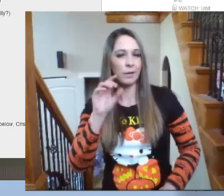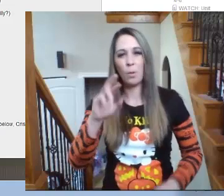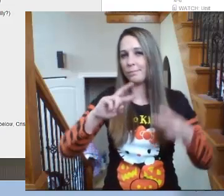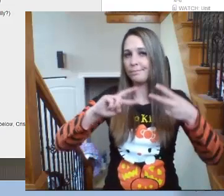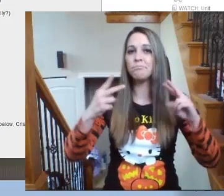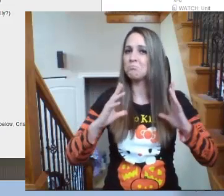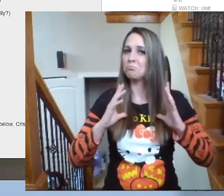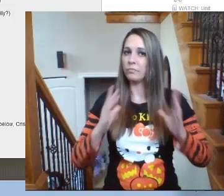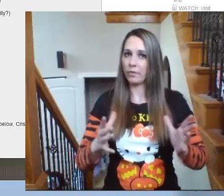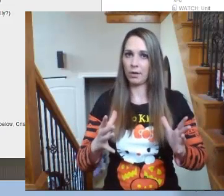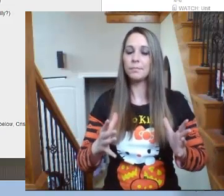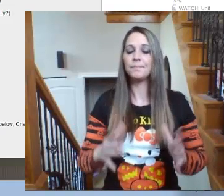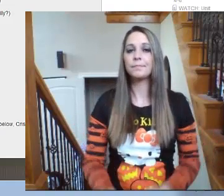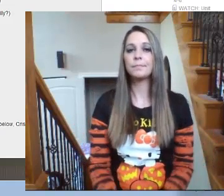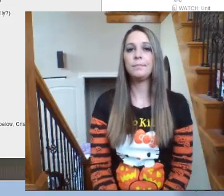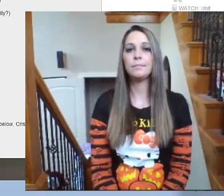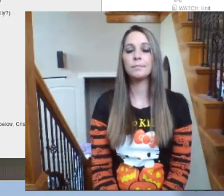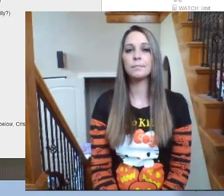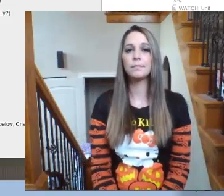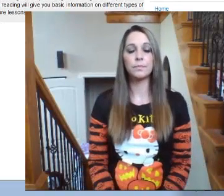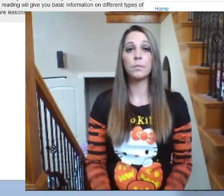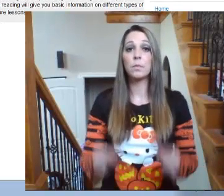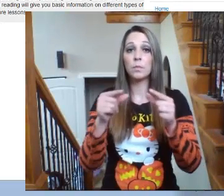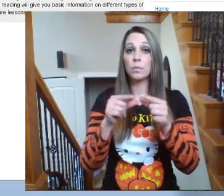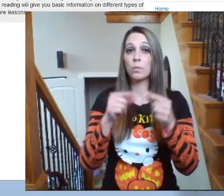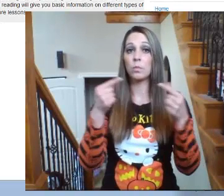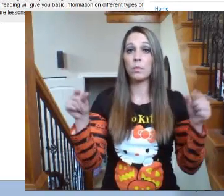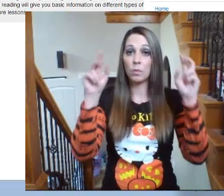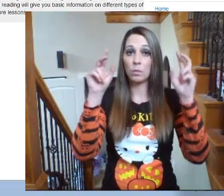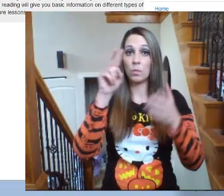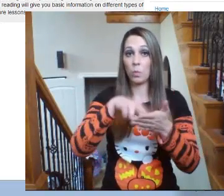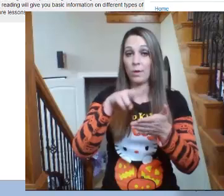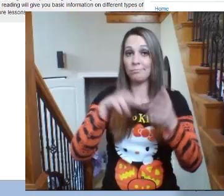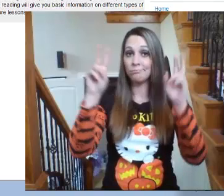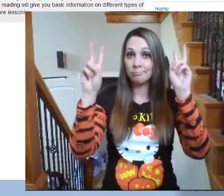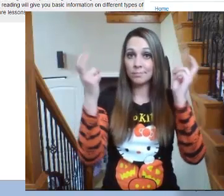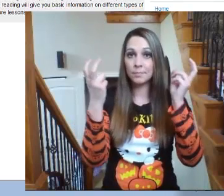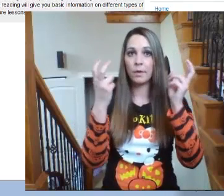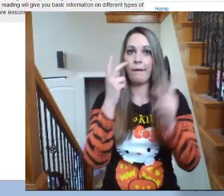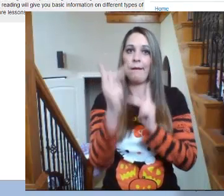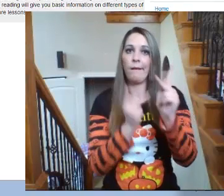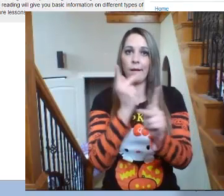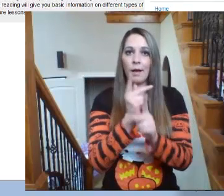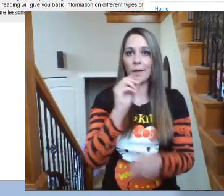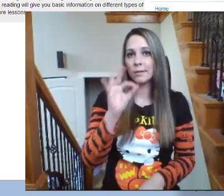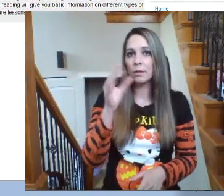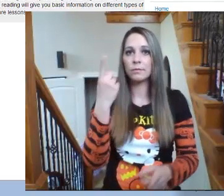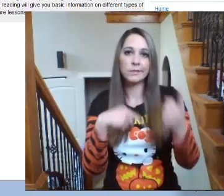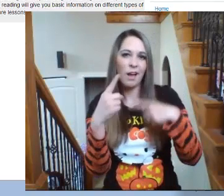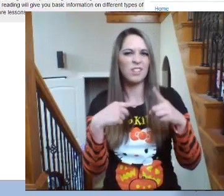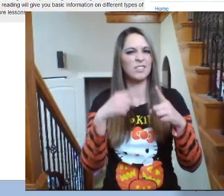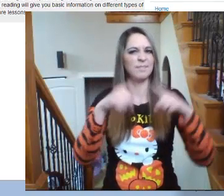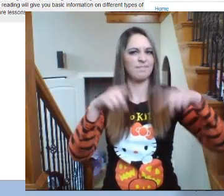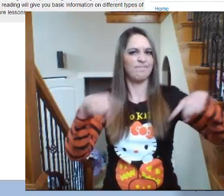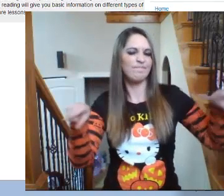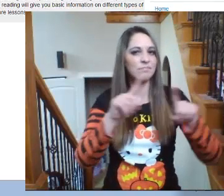ahead and feel free to do that. If, for example, you want to be person A and your partner be person B and record